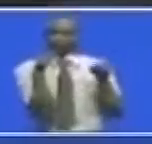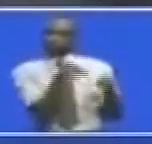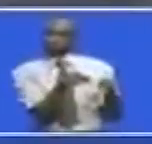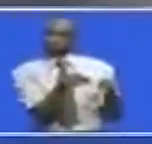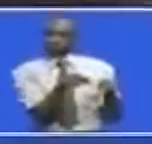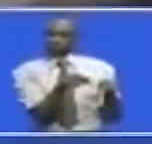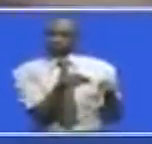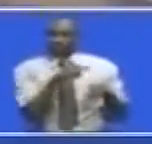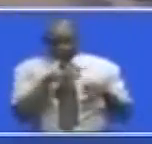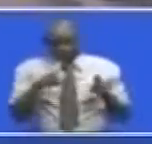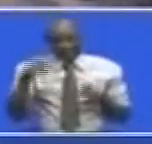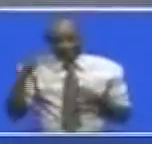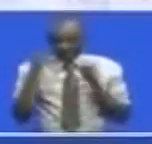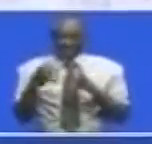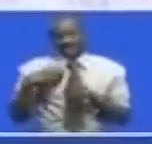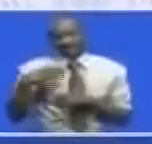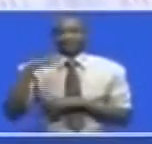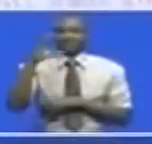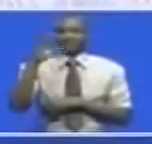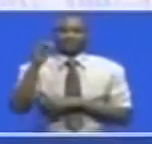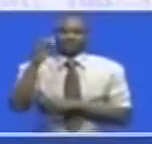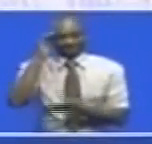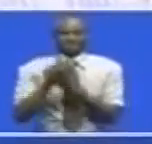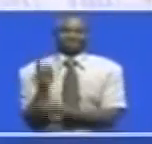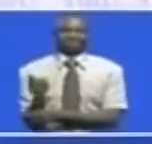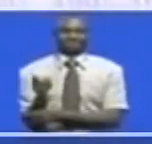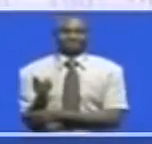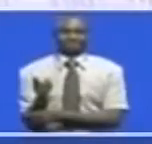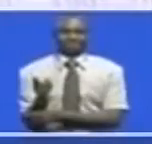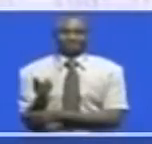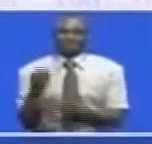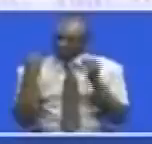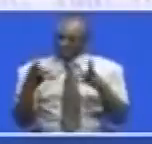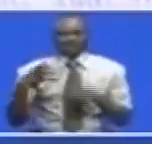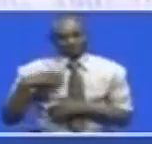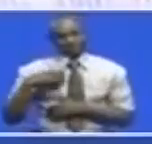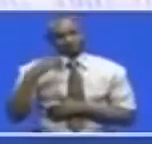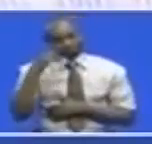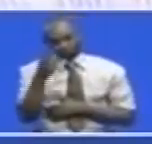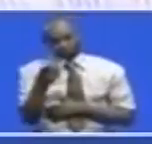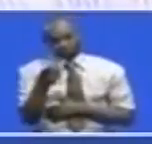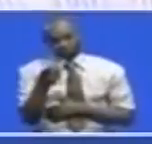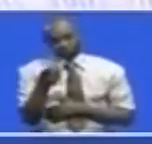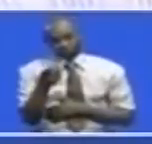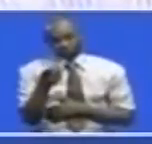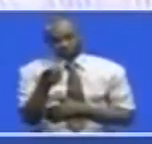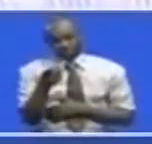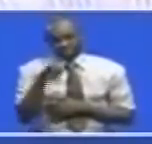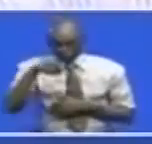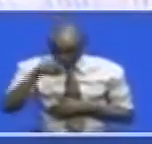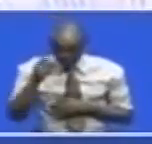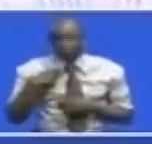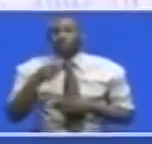while the aged still believe in CCM. The younger people, understandably, are